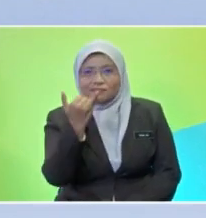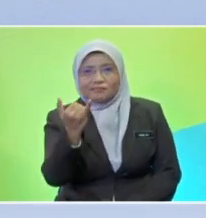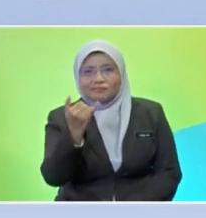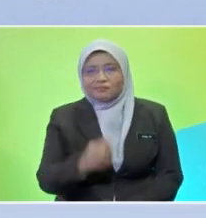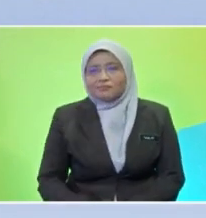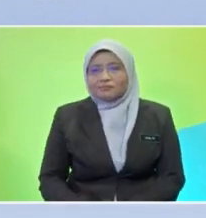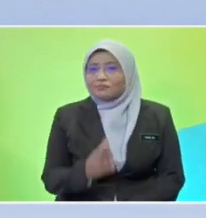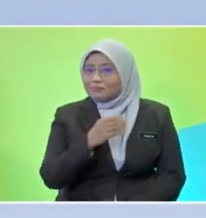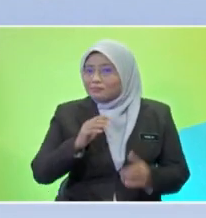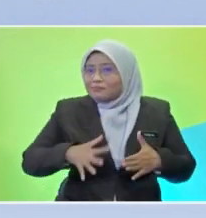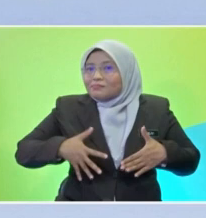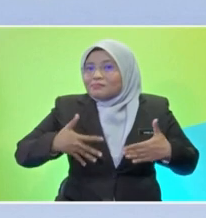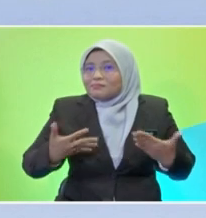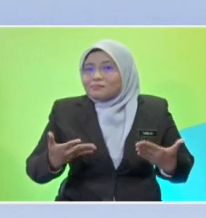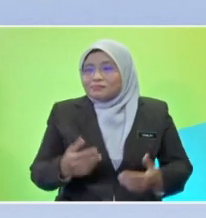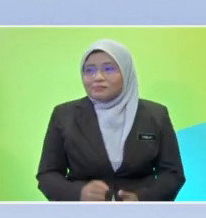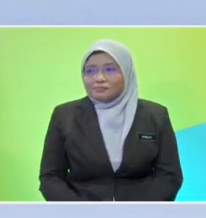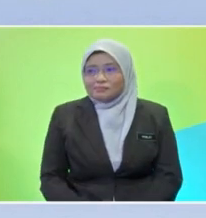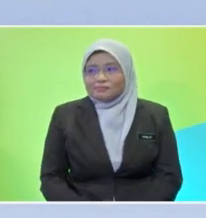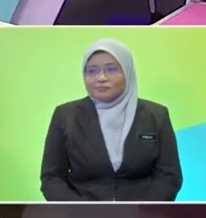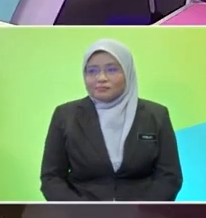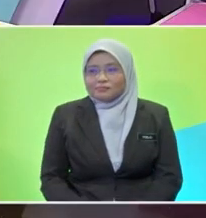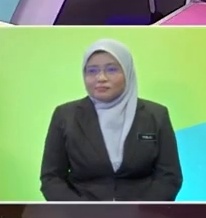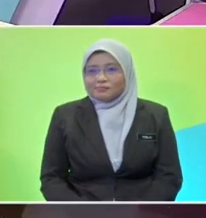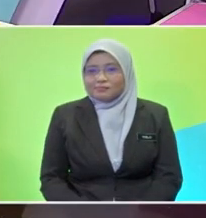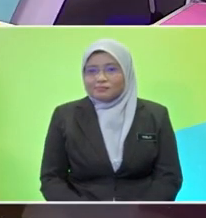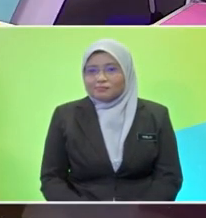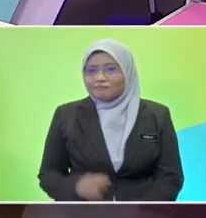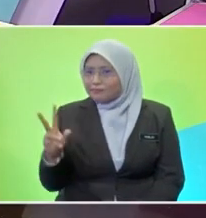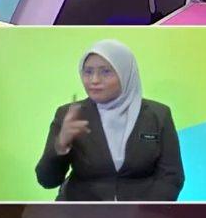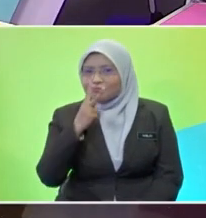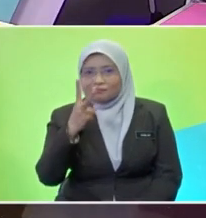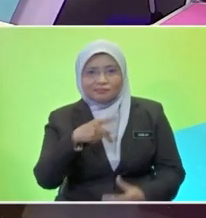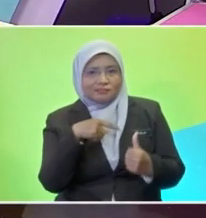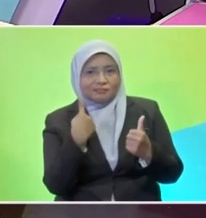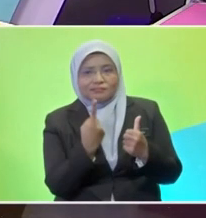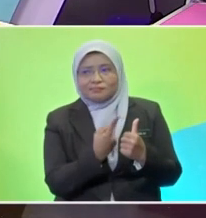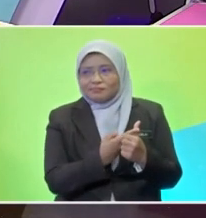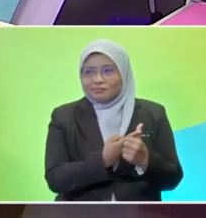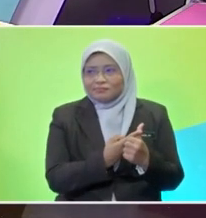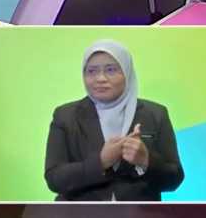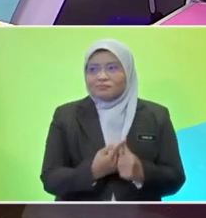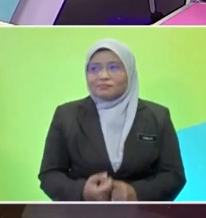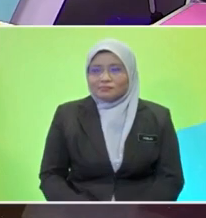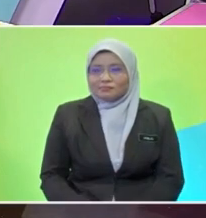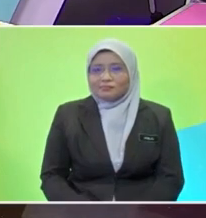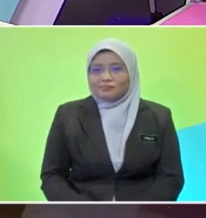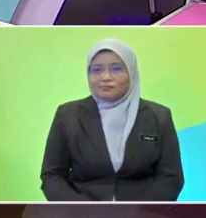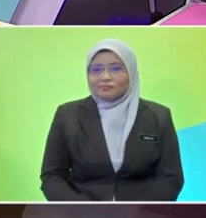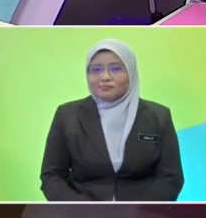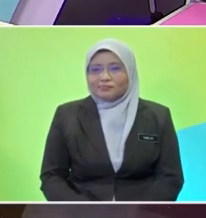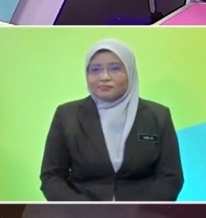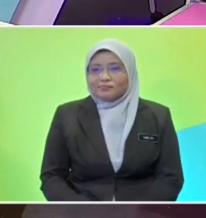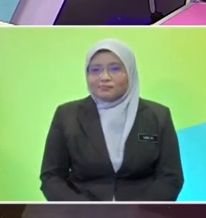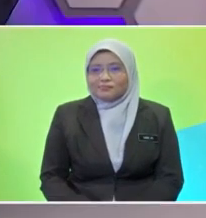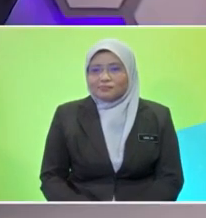how? How? Alright, so I guess let's do the first two. Alright. Okay, let's model the activity first. Okay,